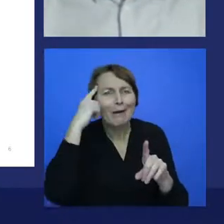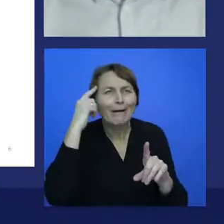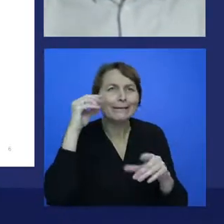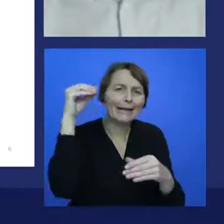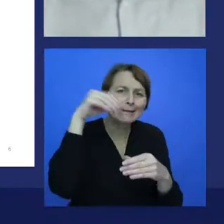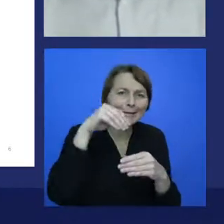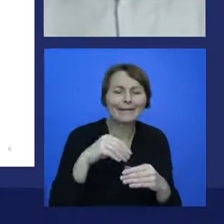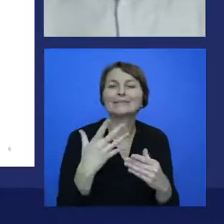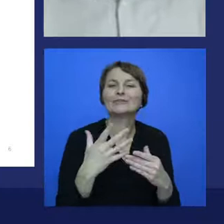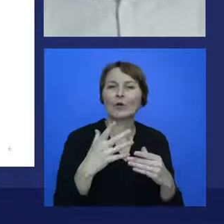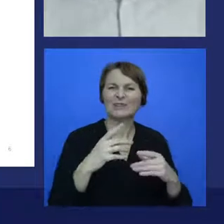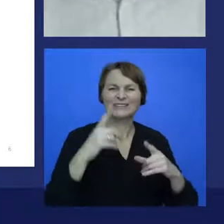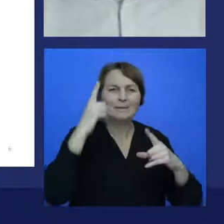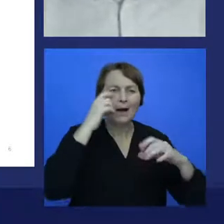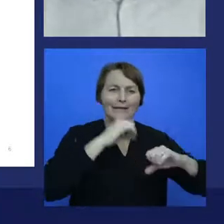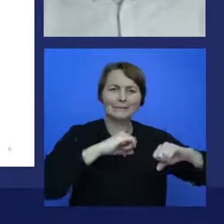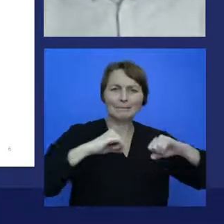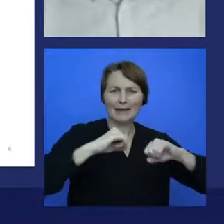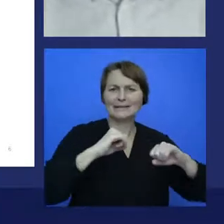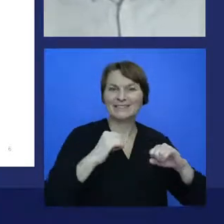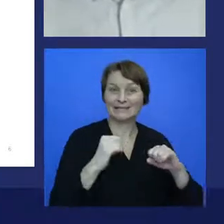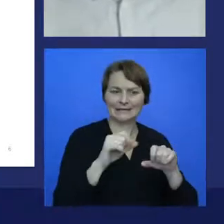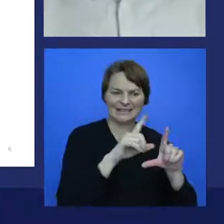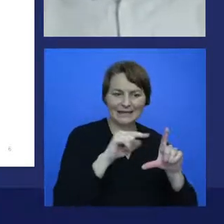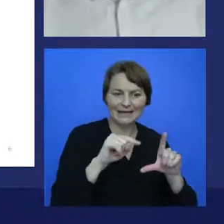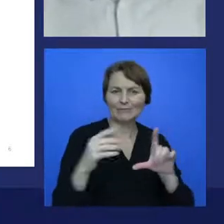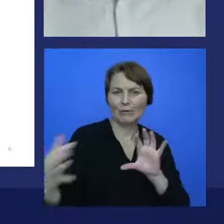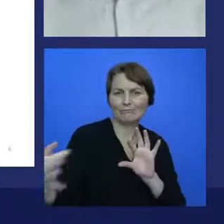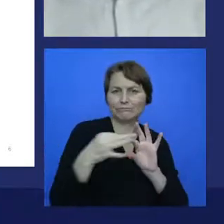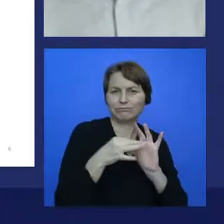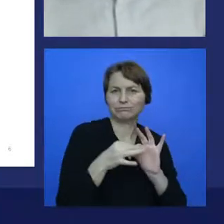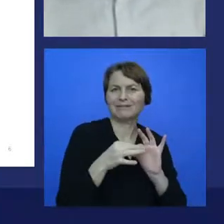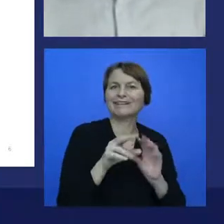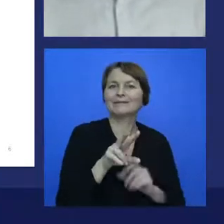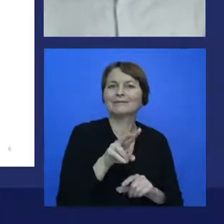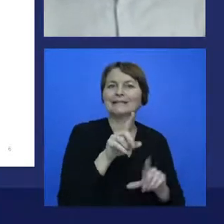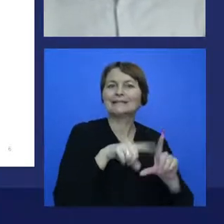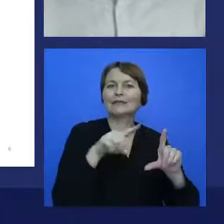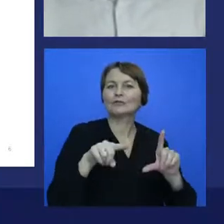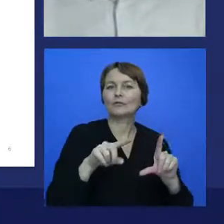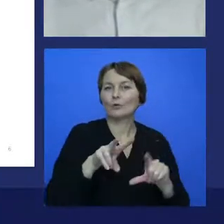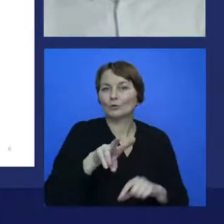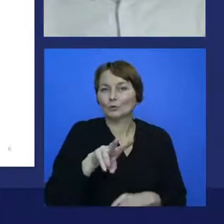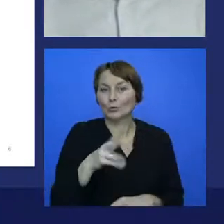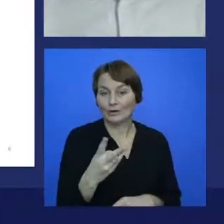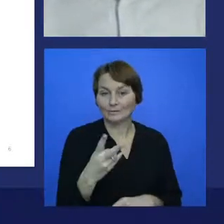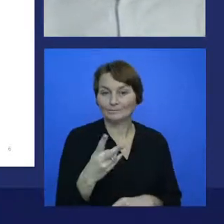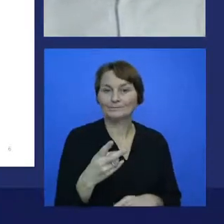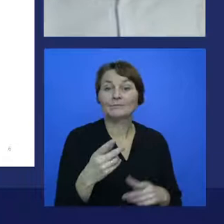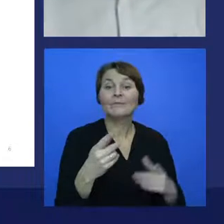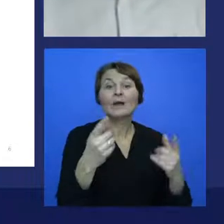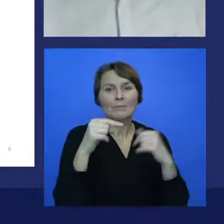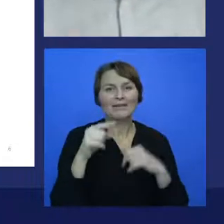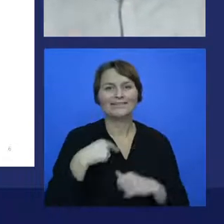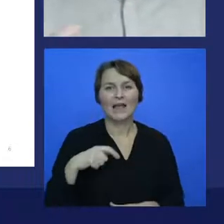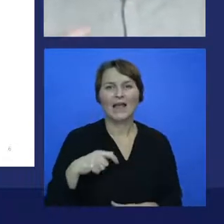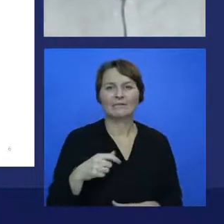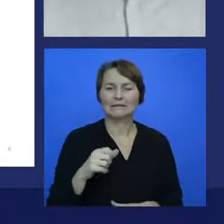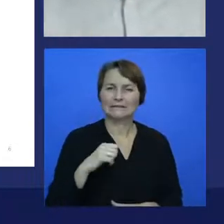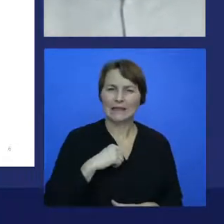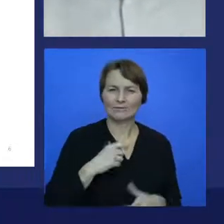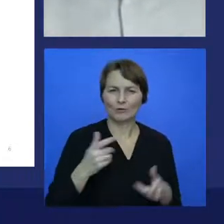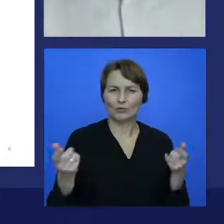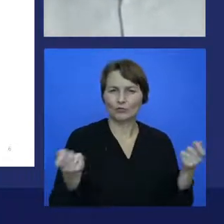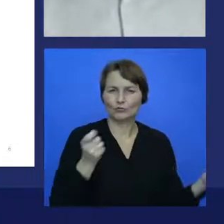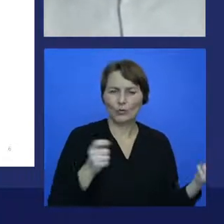specifically with smart spaces data from the digital twin. And then also crucially, we have that control element. So we're able to make decisions and